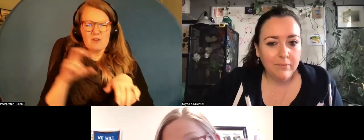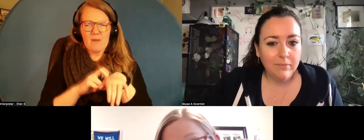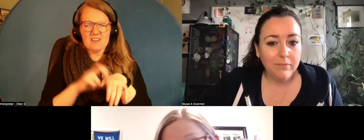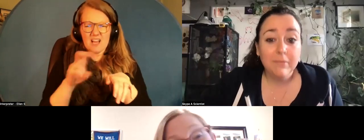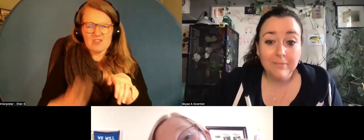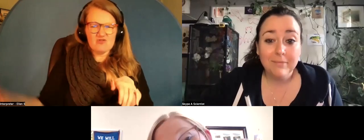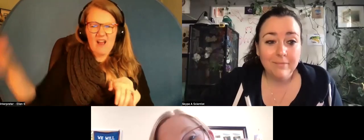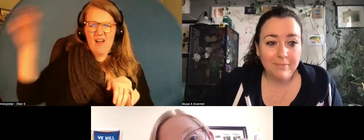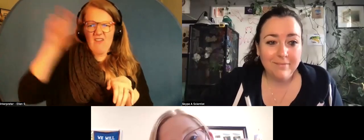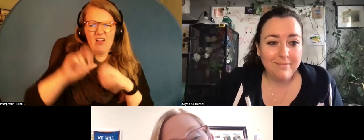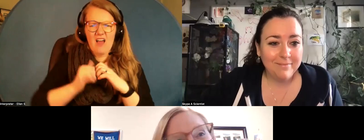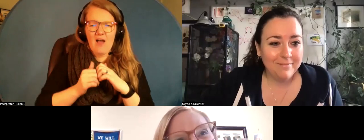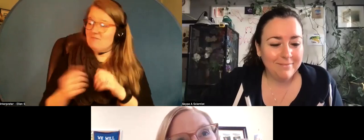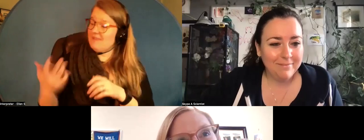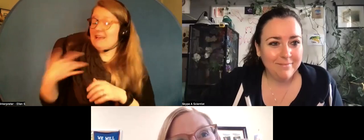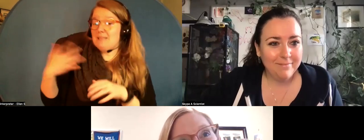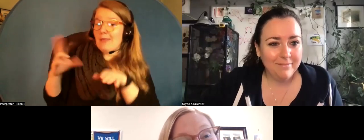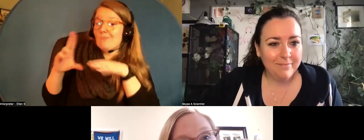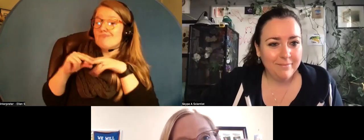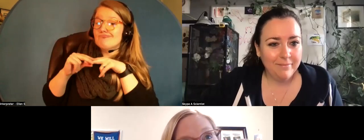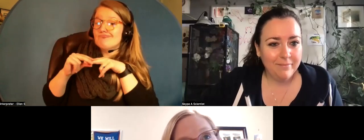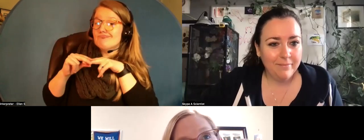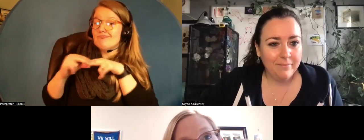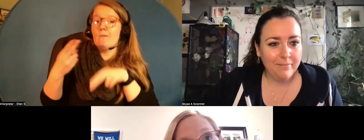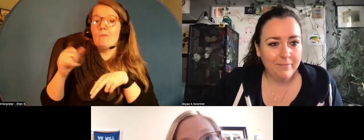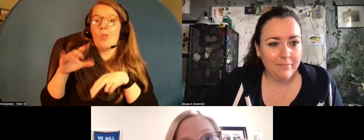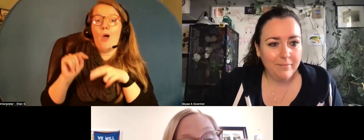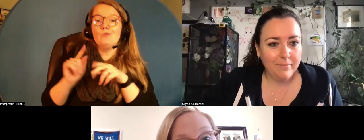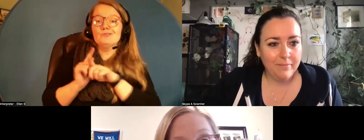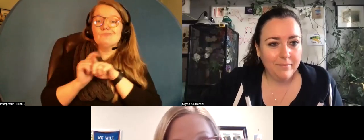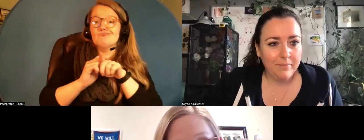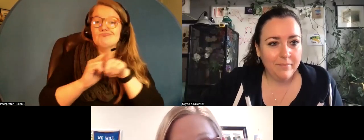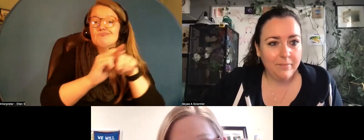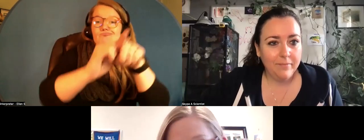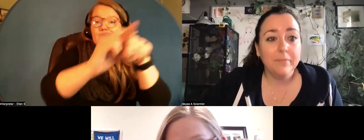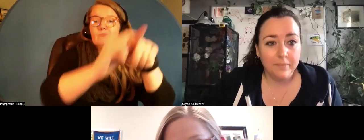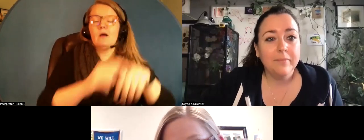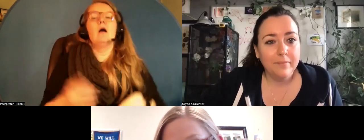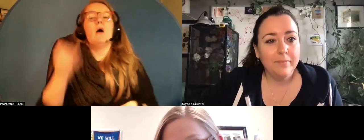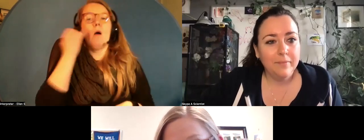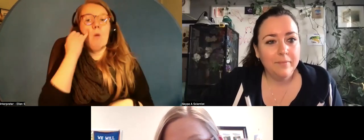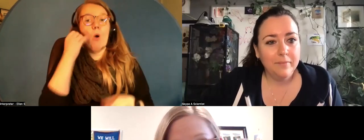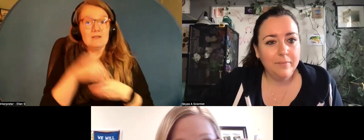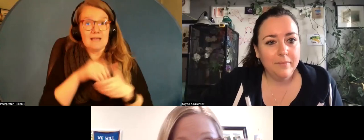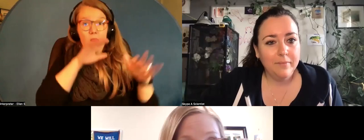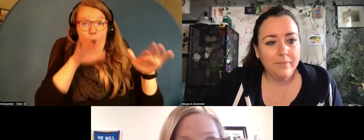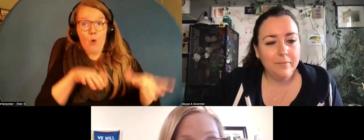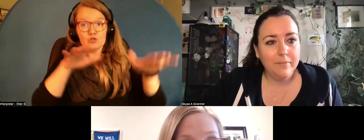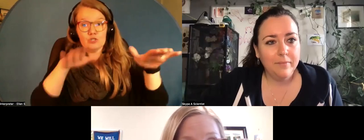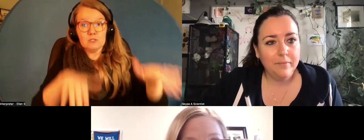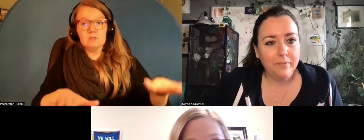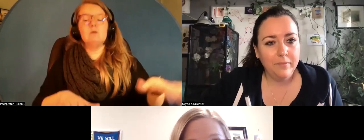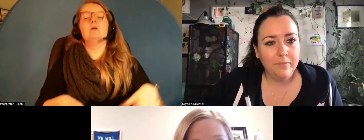With their host, mostly. So let's think about like in the ocean. If a fish